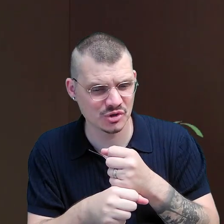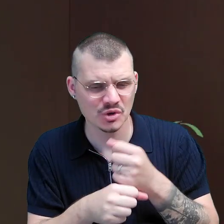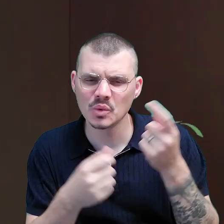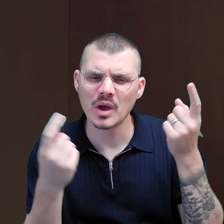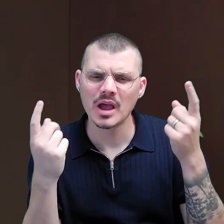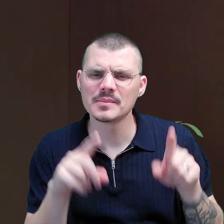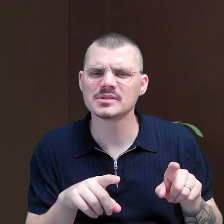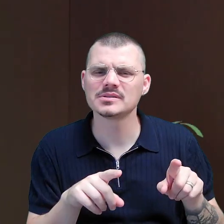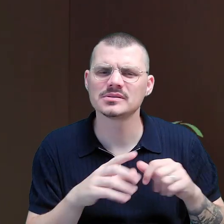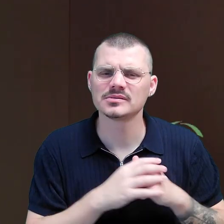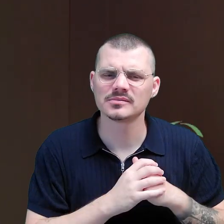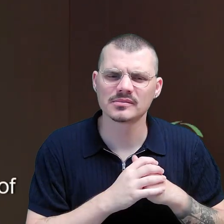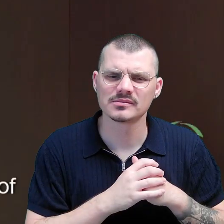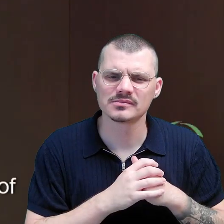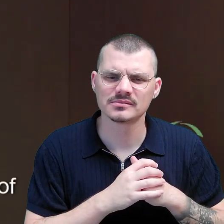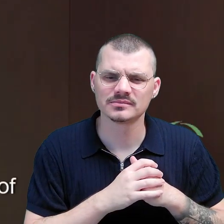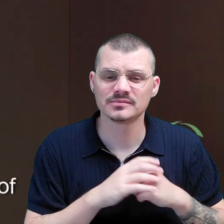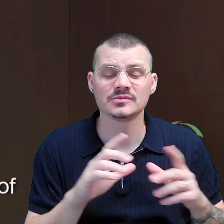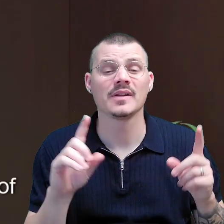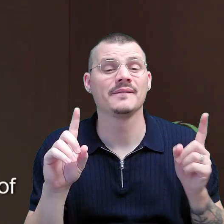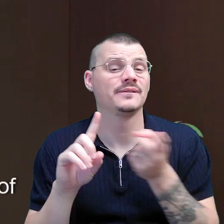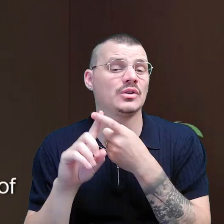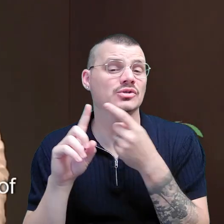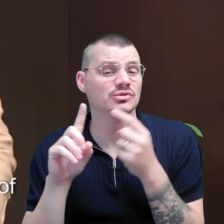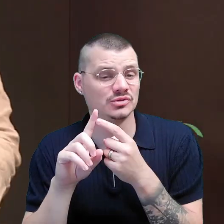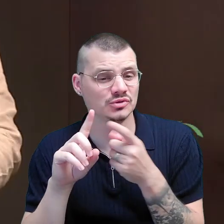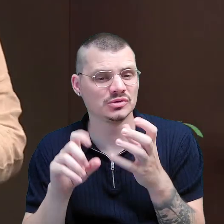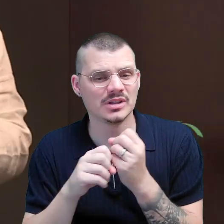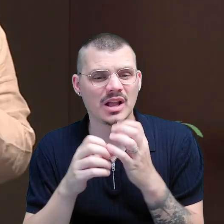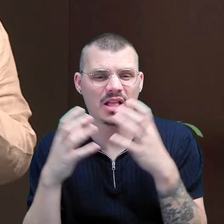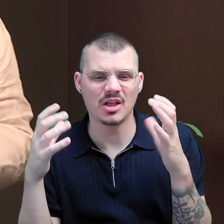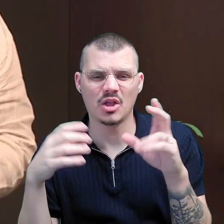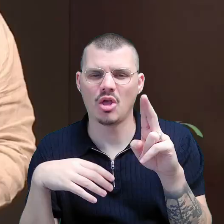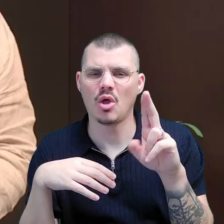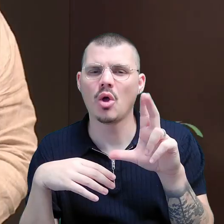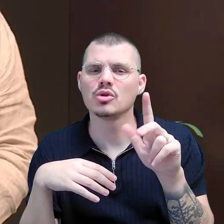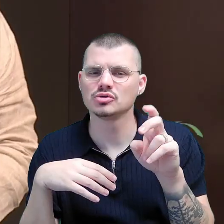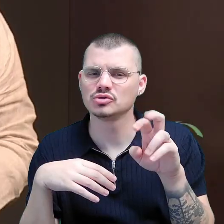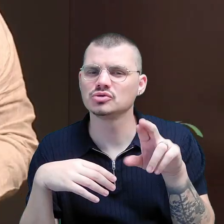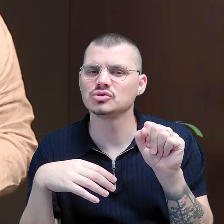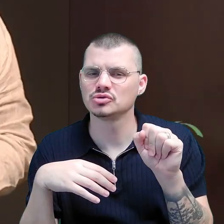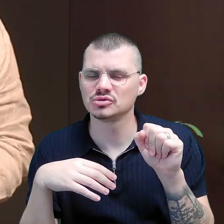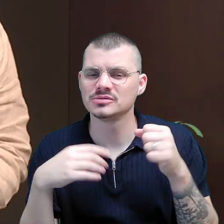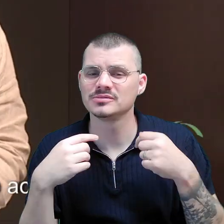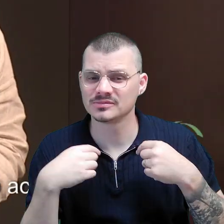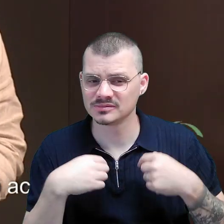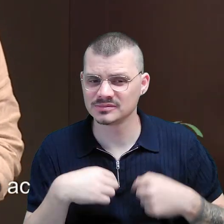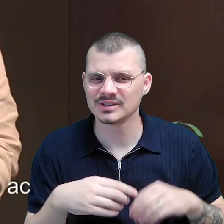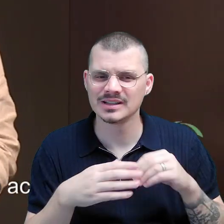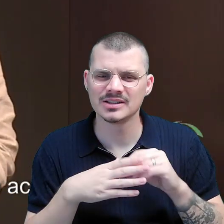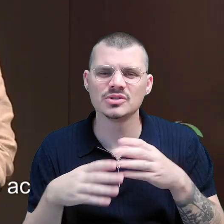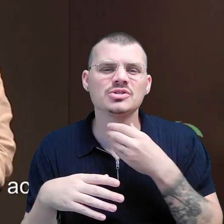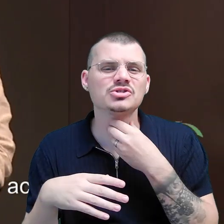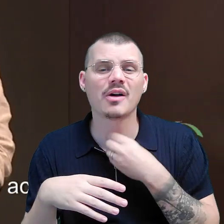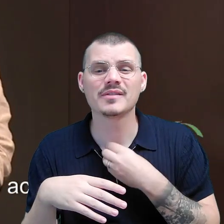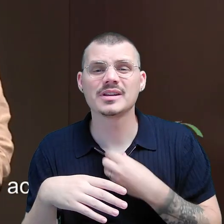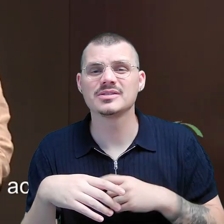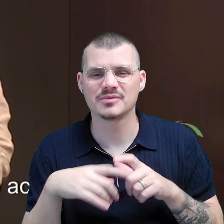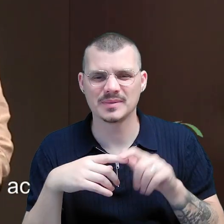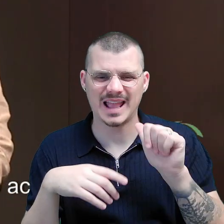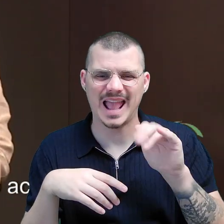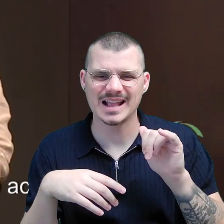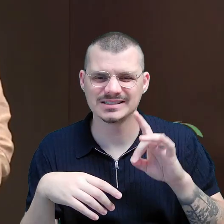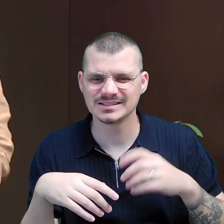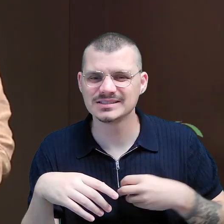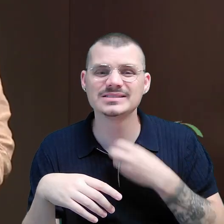get? Well, the first thing is you get a bunch of ulcerations, right? In your esophagus from all that washed